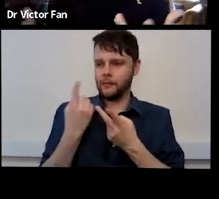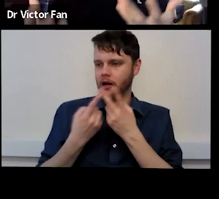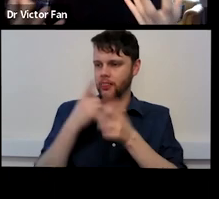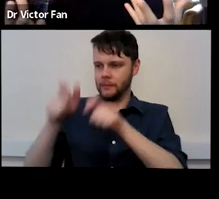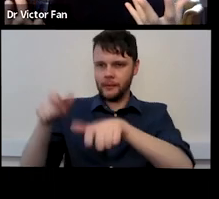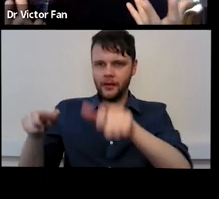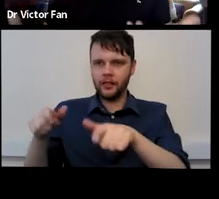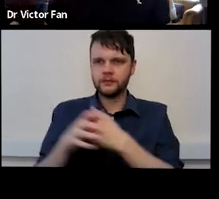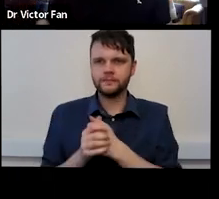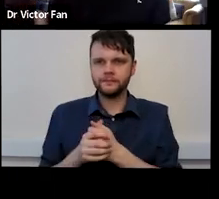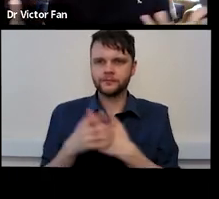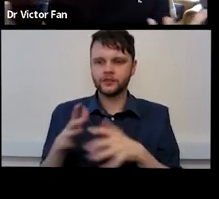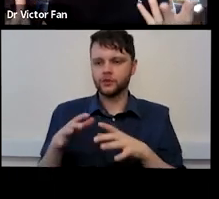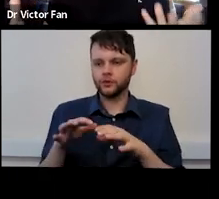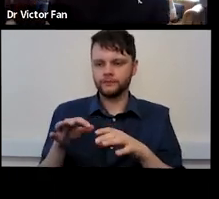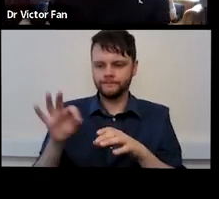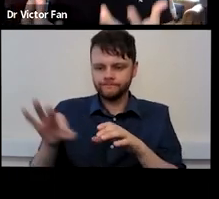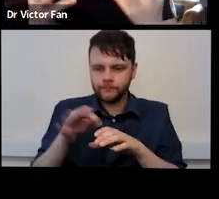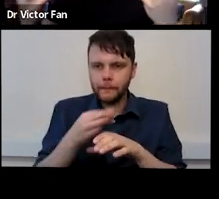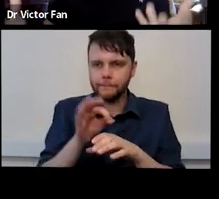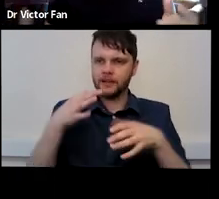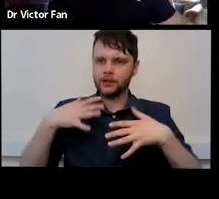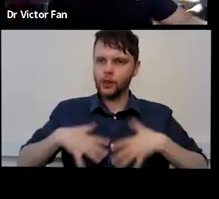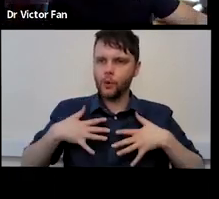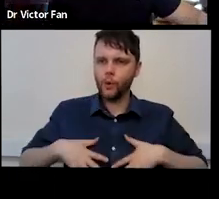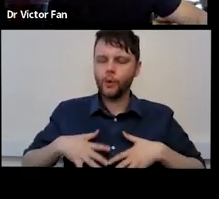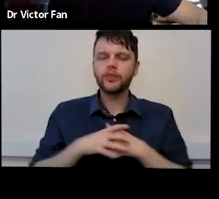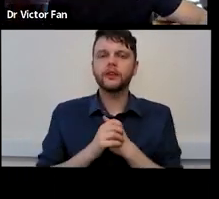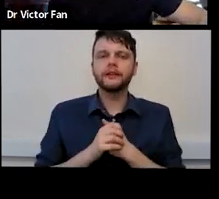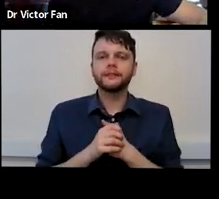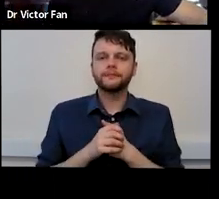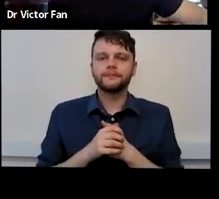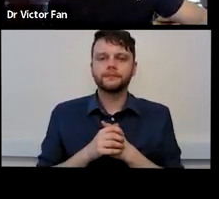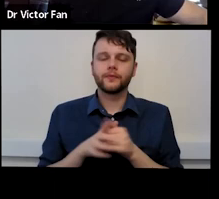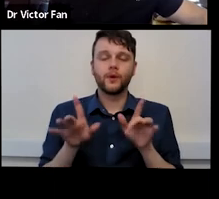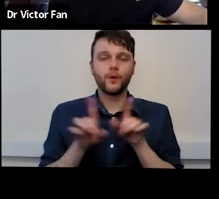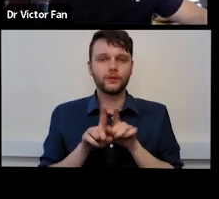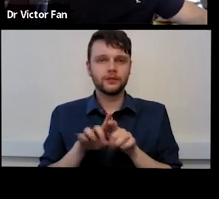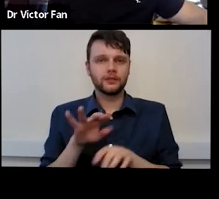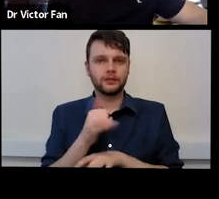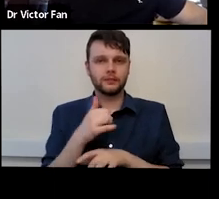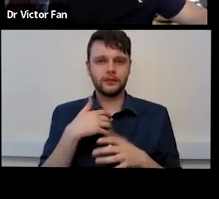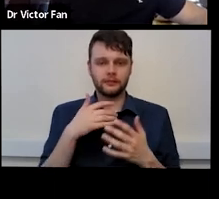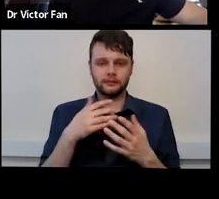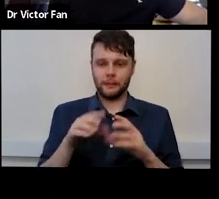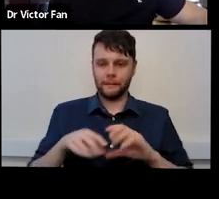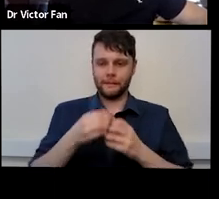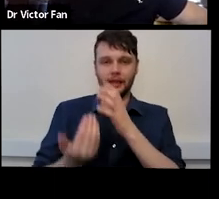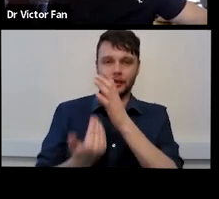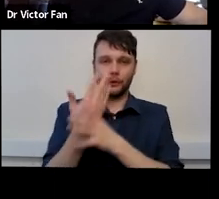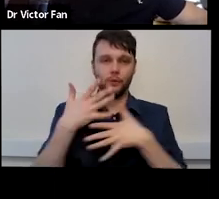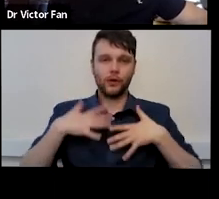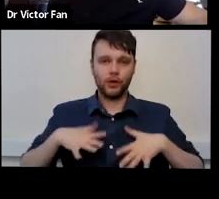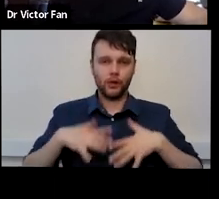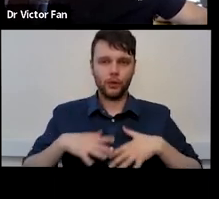to actually mend clothes and to also sometimes make some new clothes as well. And this is